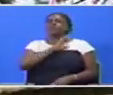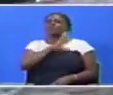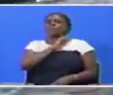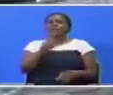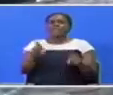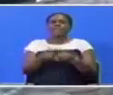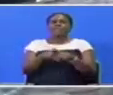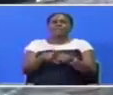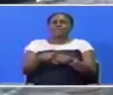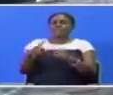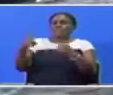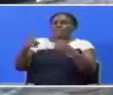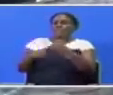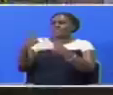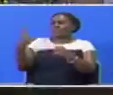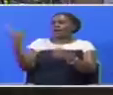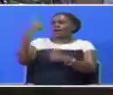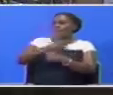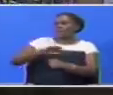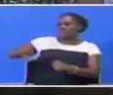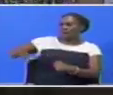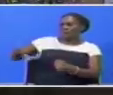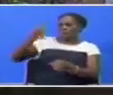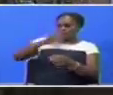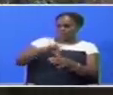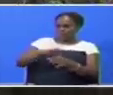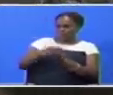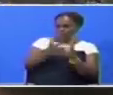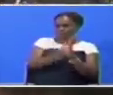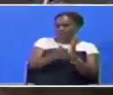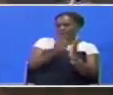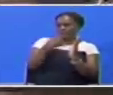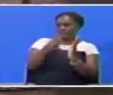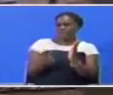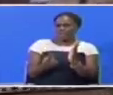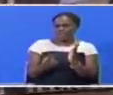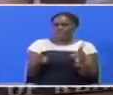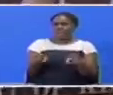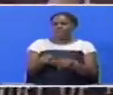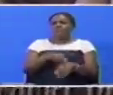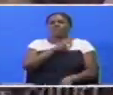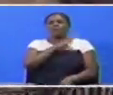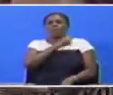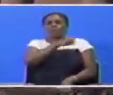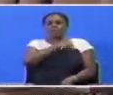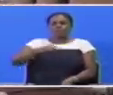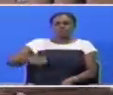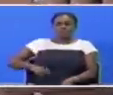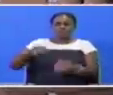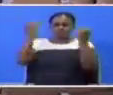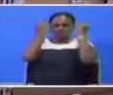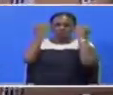be exactly 61 days to the polls. Analysts argue that a subsequent appeal at the Supreme Court is